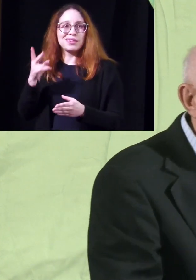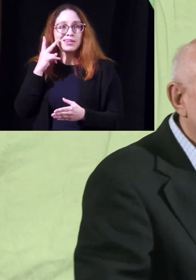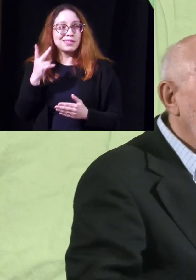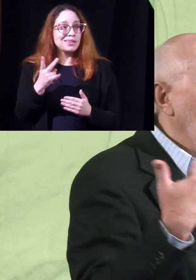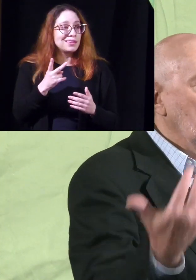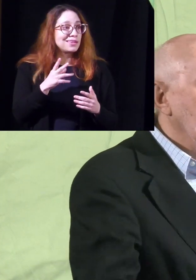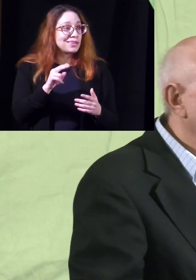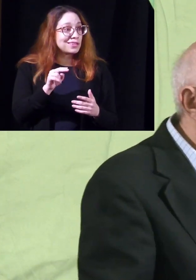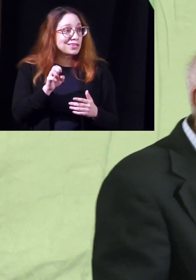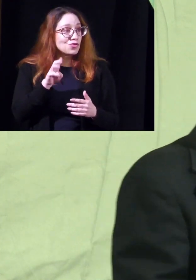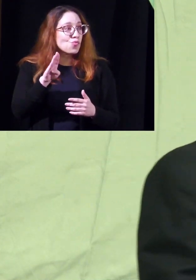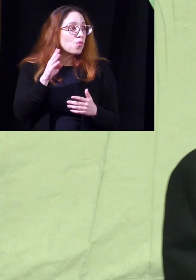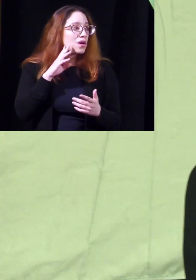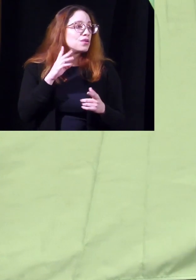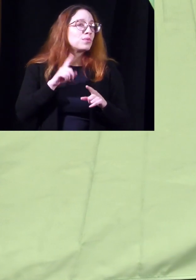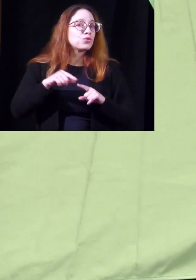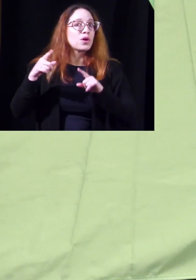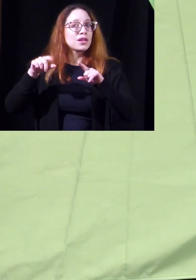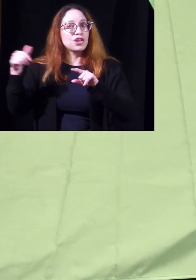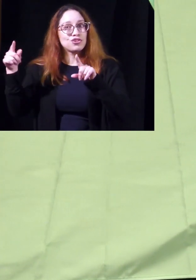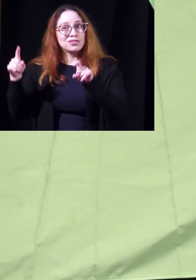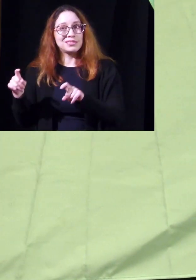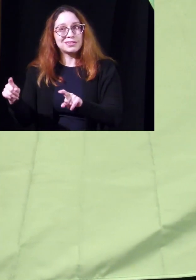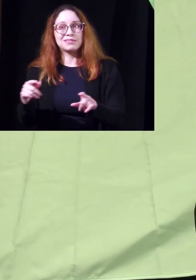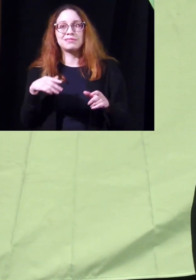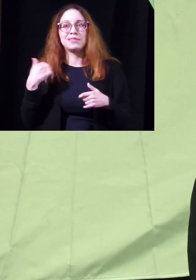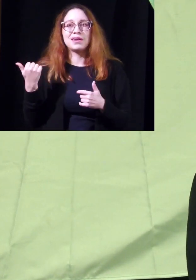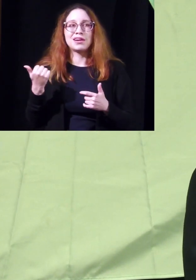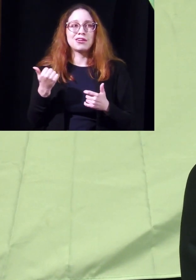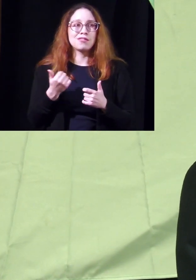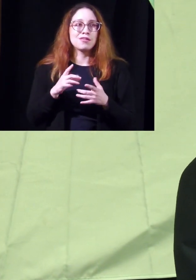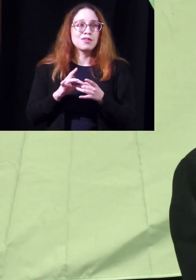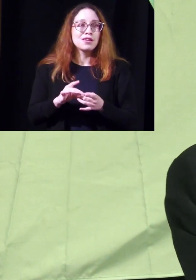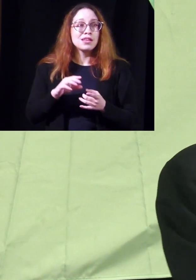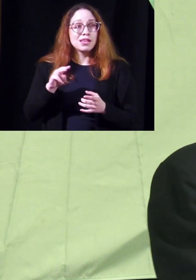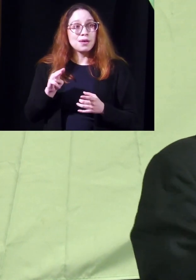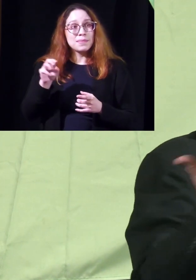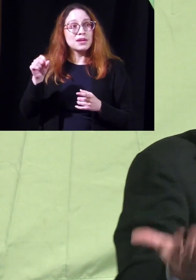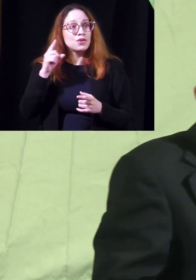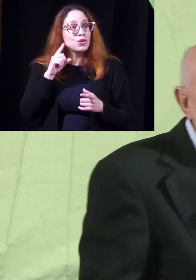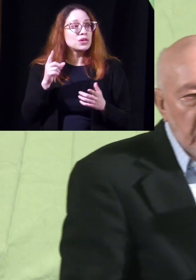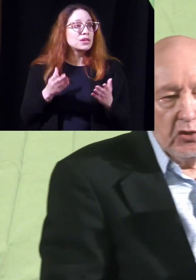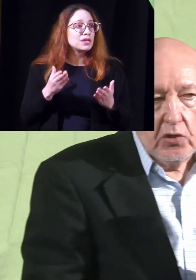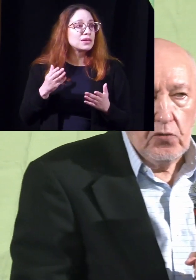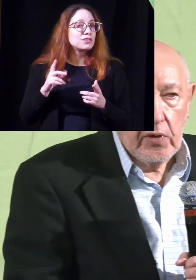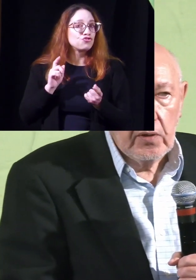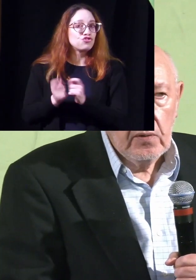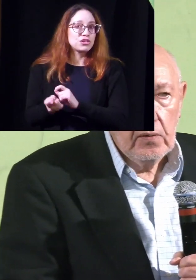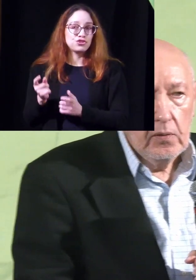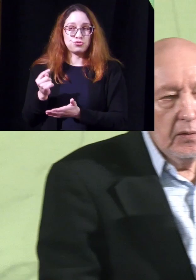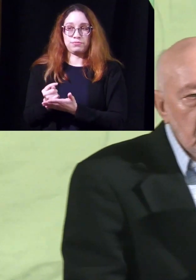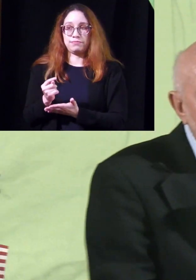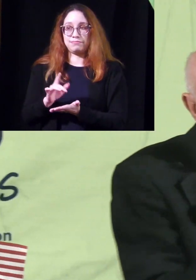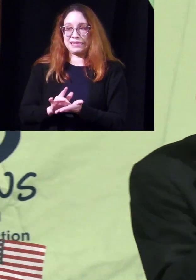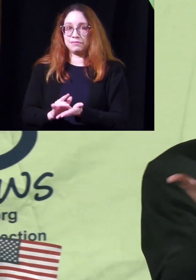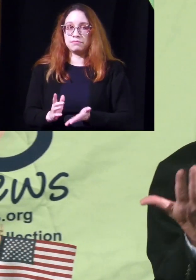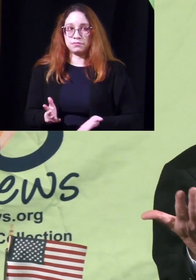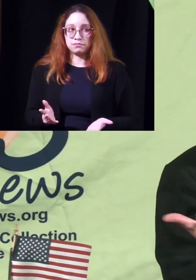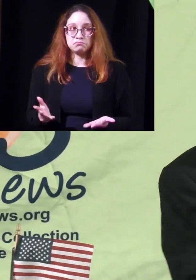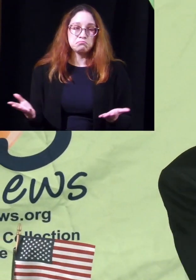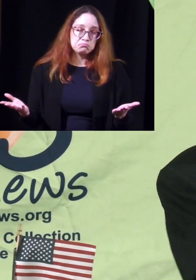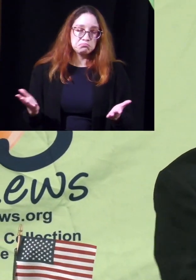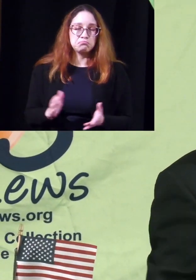more numbness, then we would do other tests to see if it could be reflective of MS activity, which would mean maybe we need to change their drug.